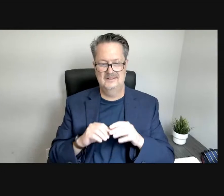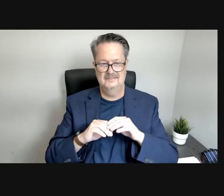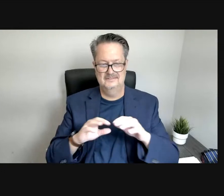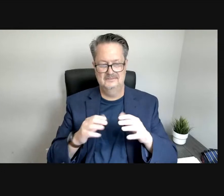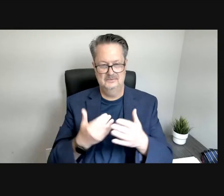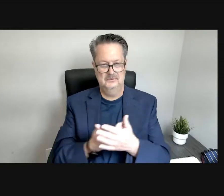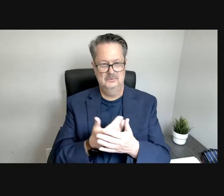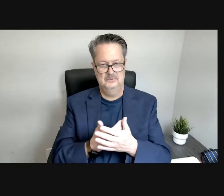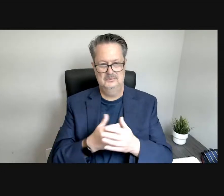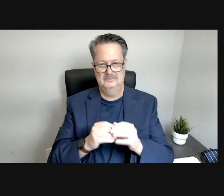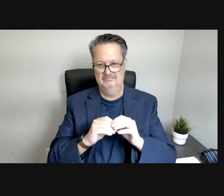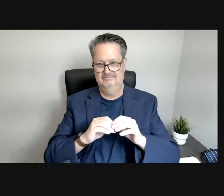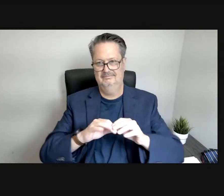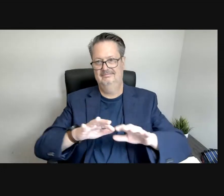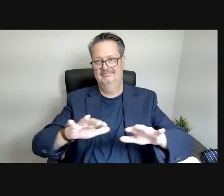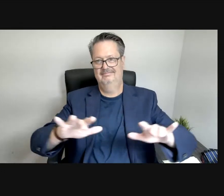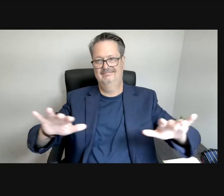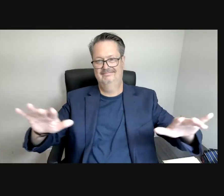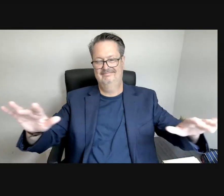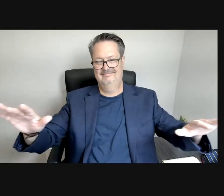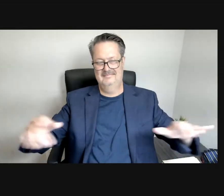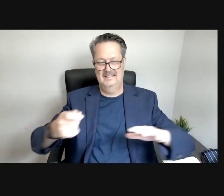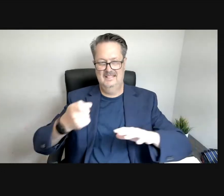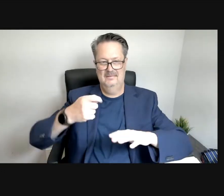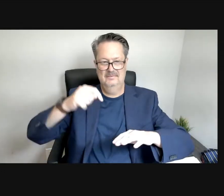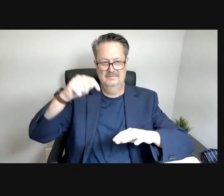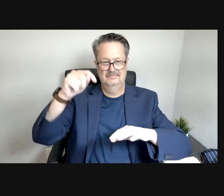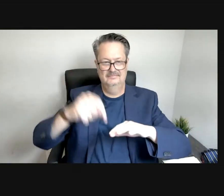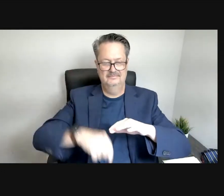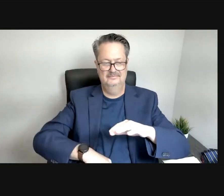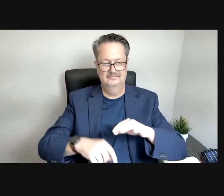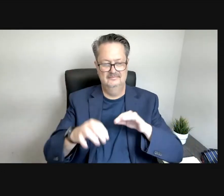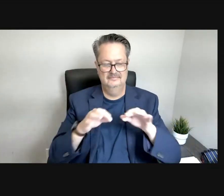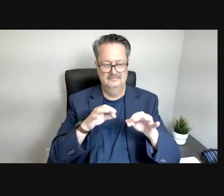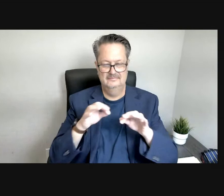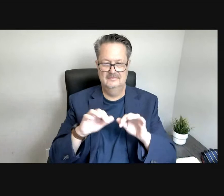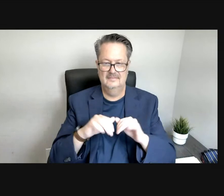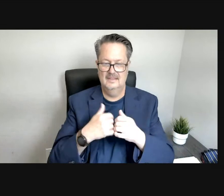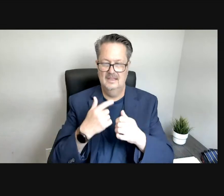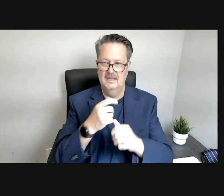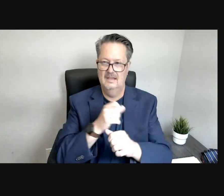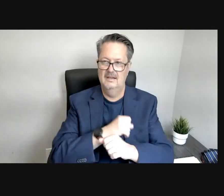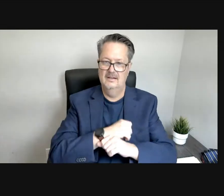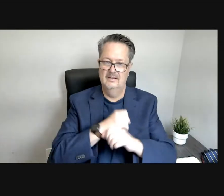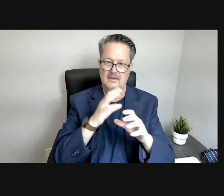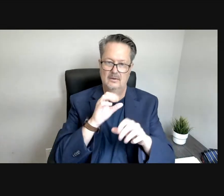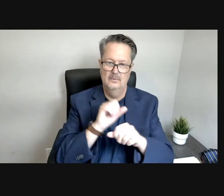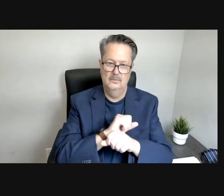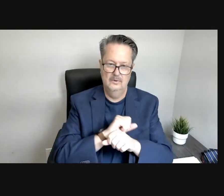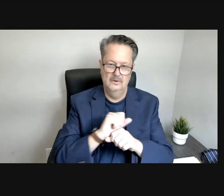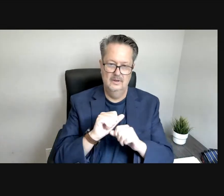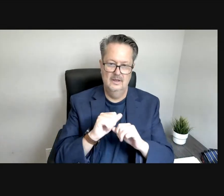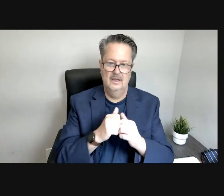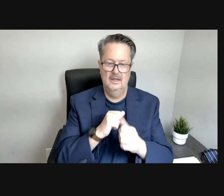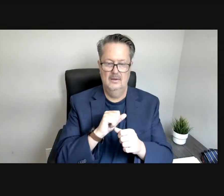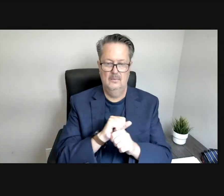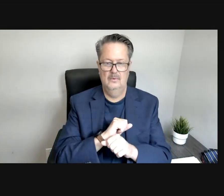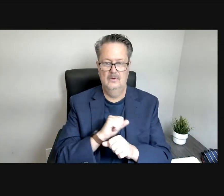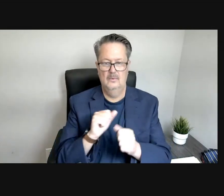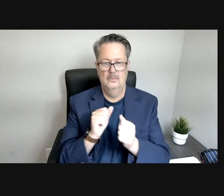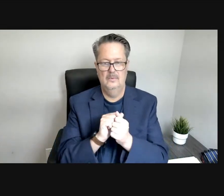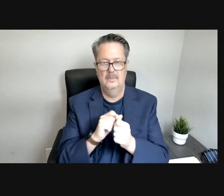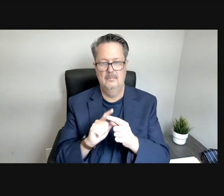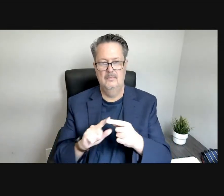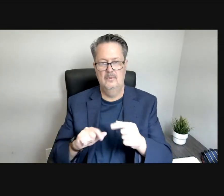patterns, and we're going to dive a bit deeper in how it works and how it can help you with modernizing your